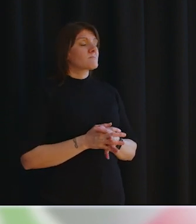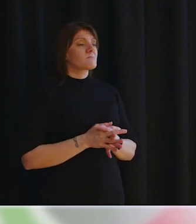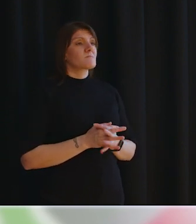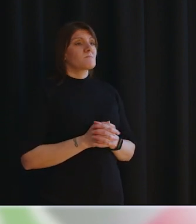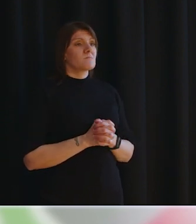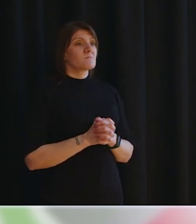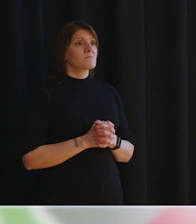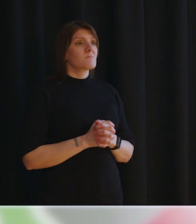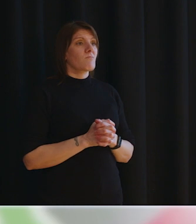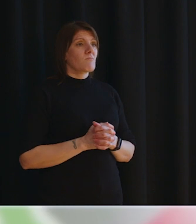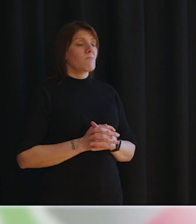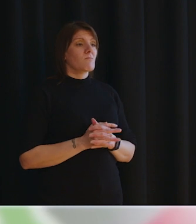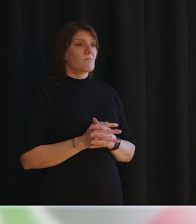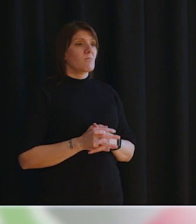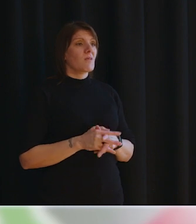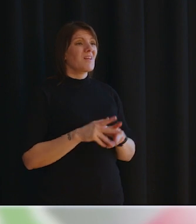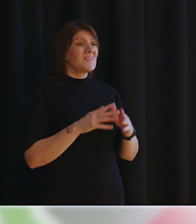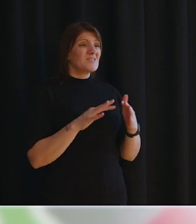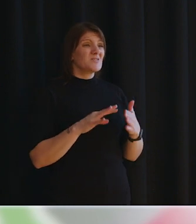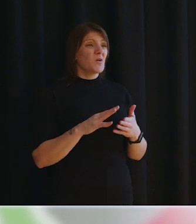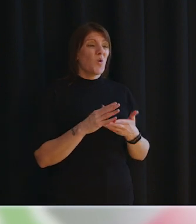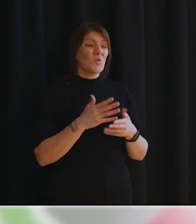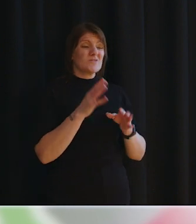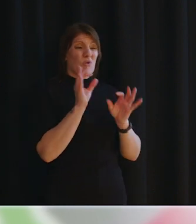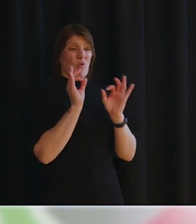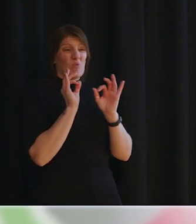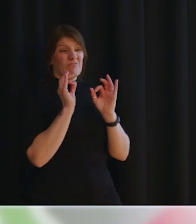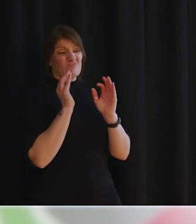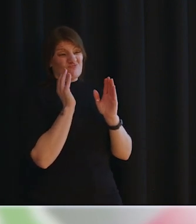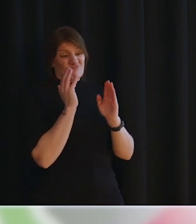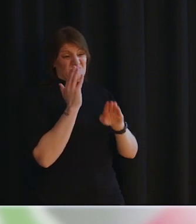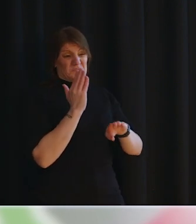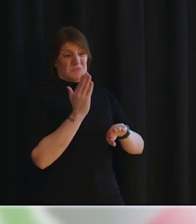on. So it's not quite 20 weeks.